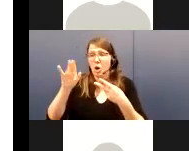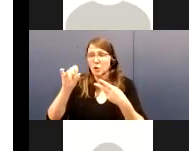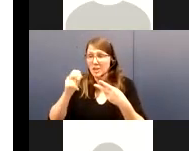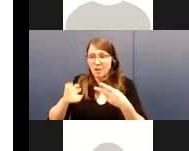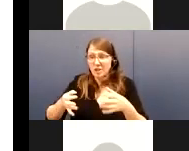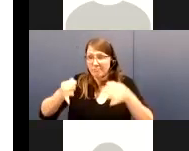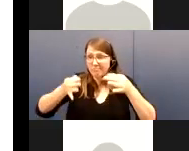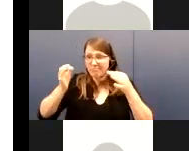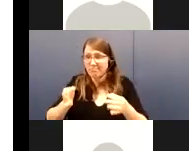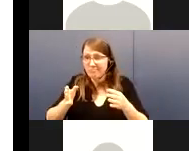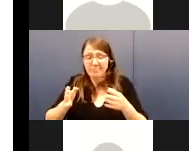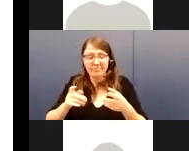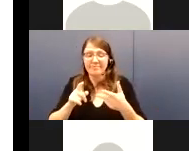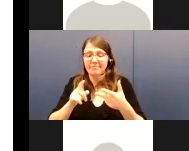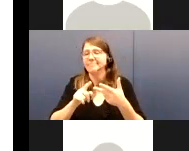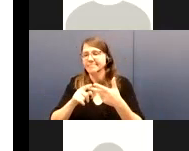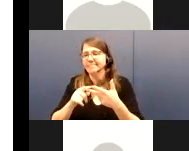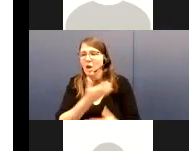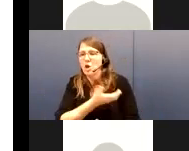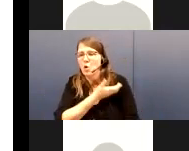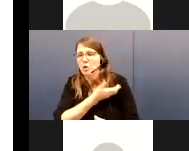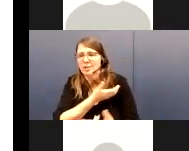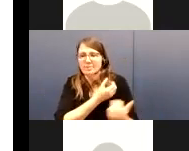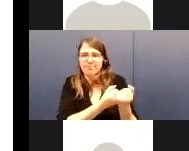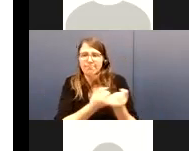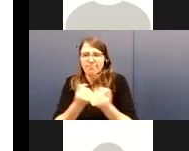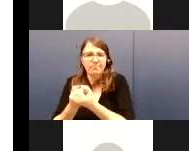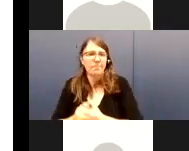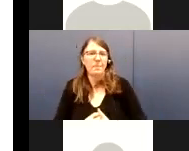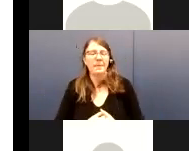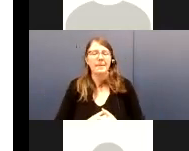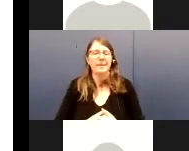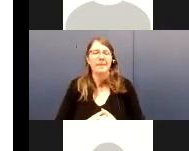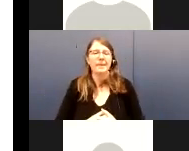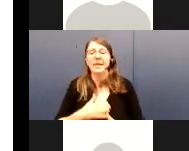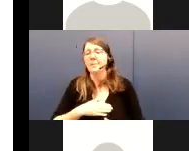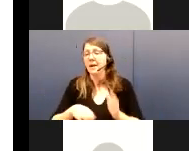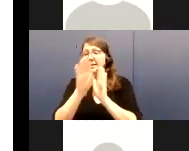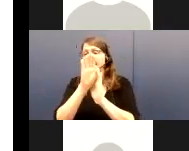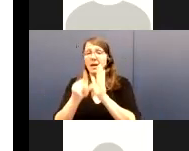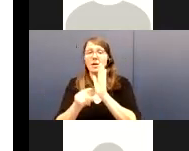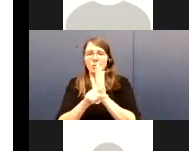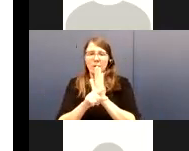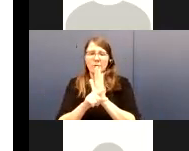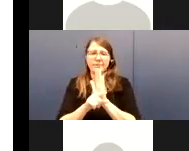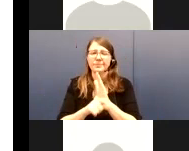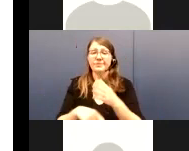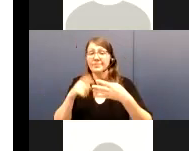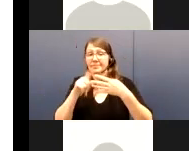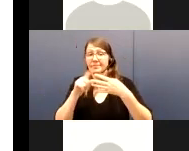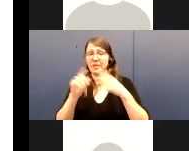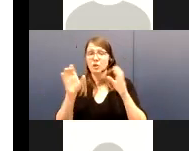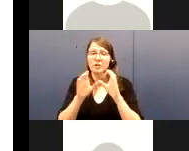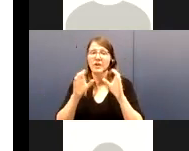through. So a little more about my background. The Certified Elder Mediator Advanced is